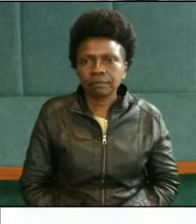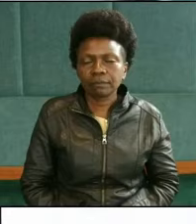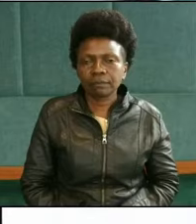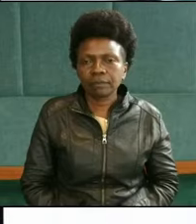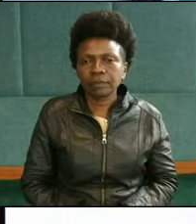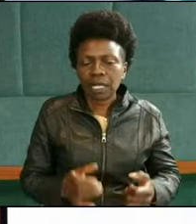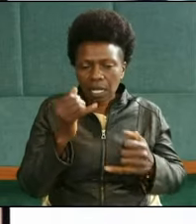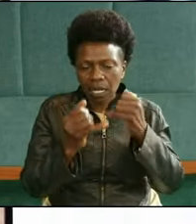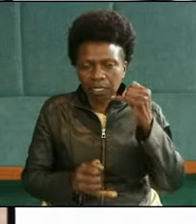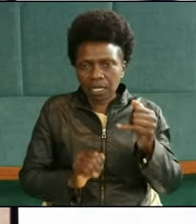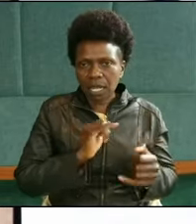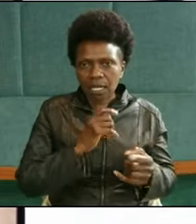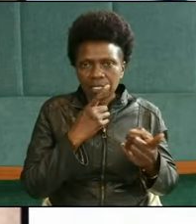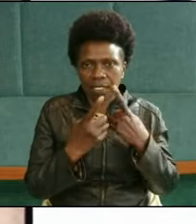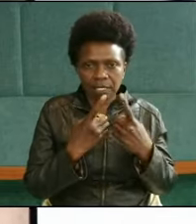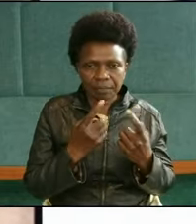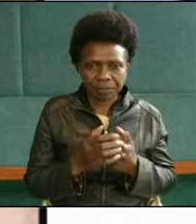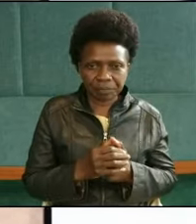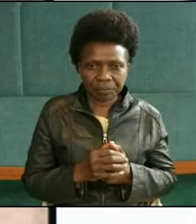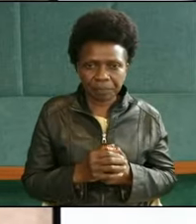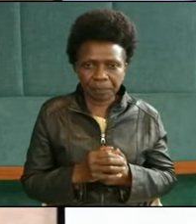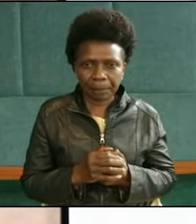Lastly, I would say